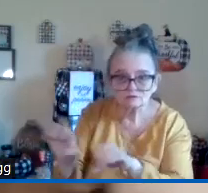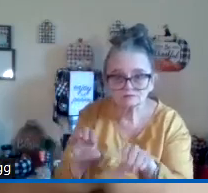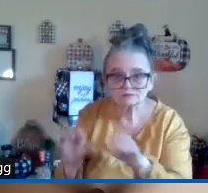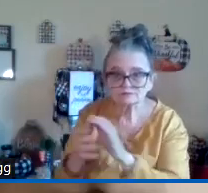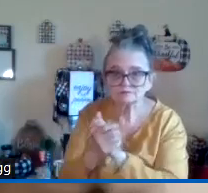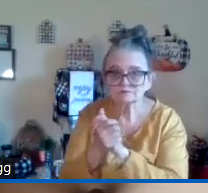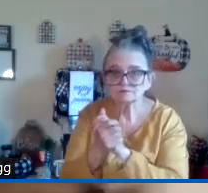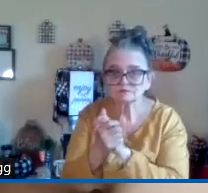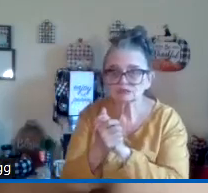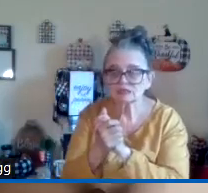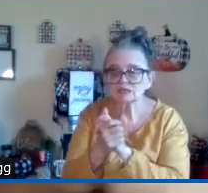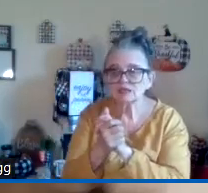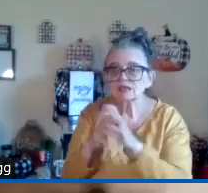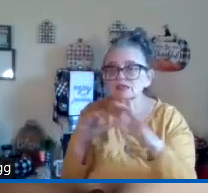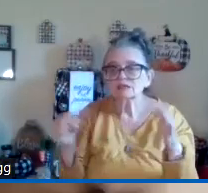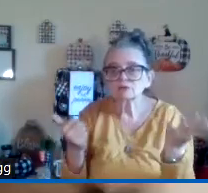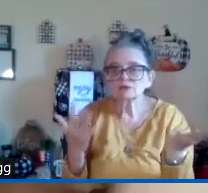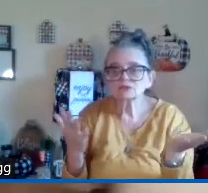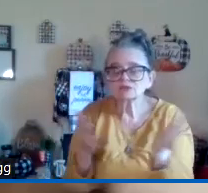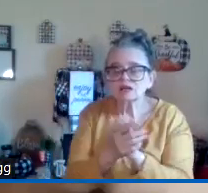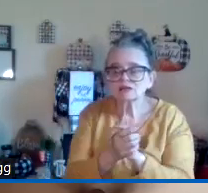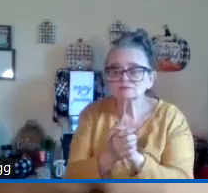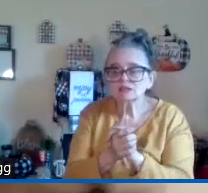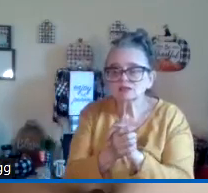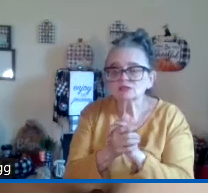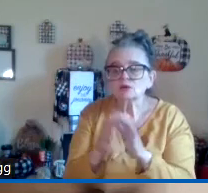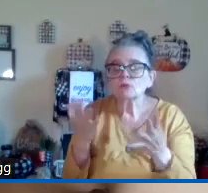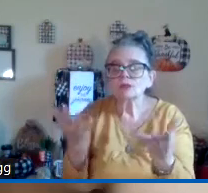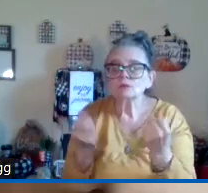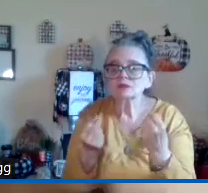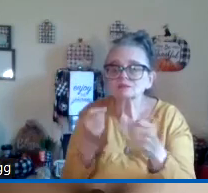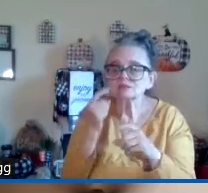29, 3 through 13 talks about this.